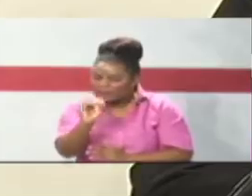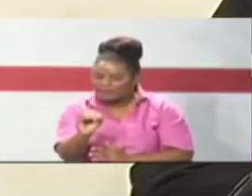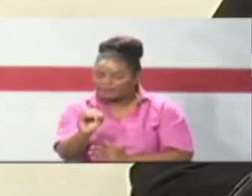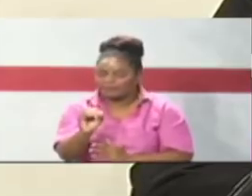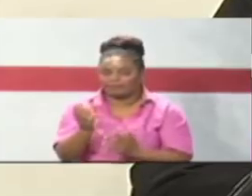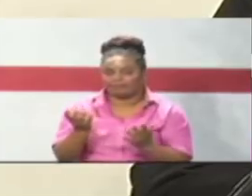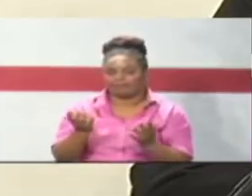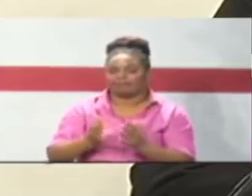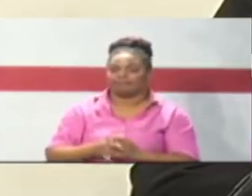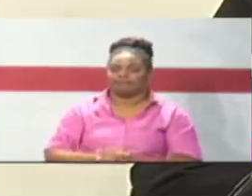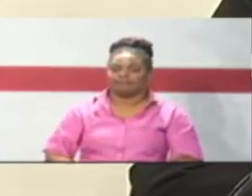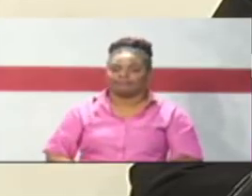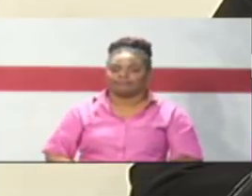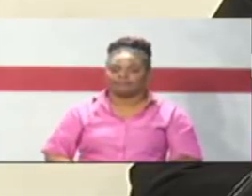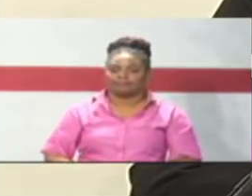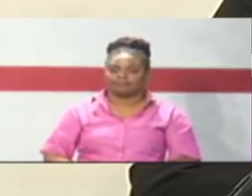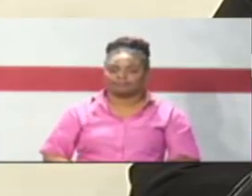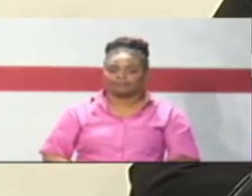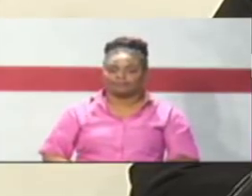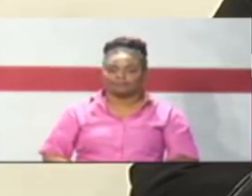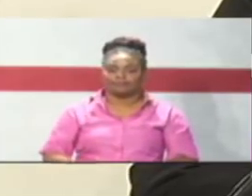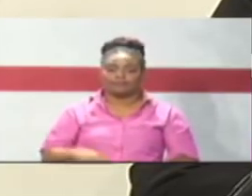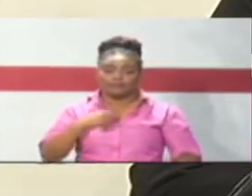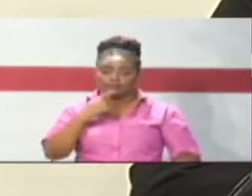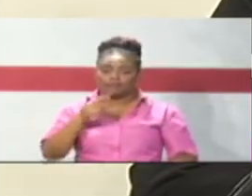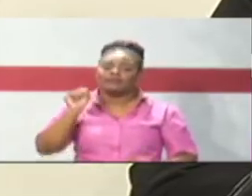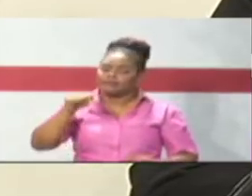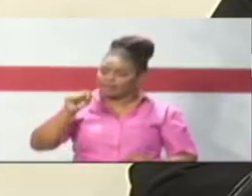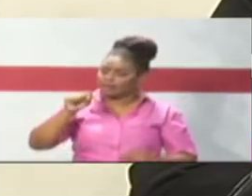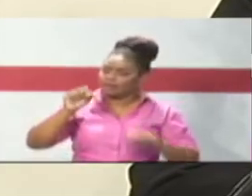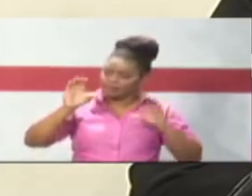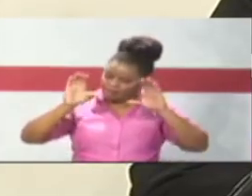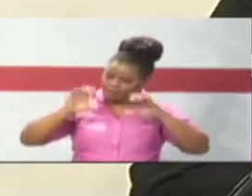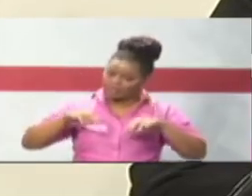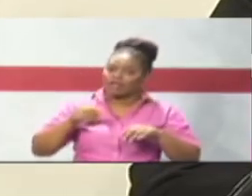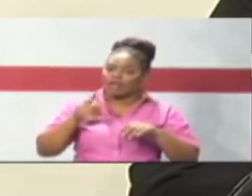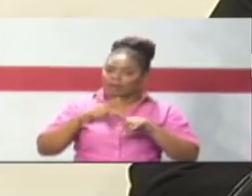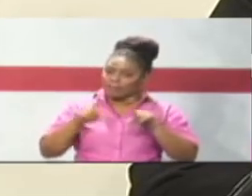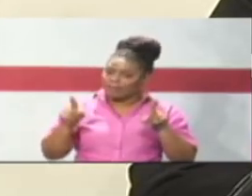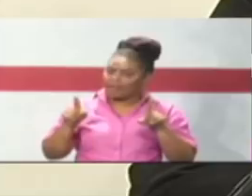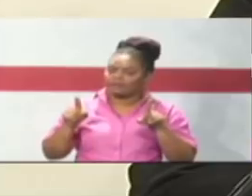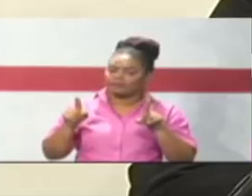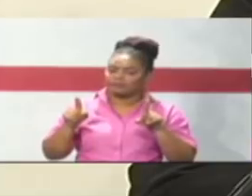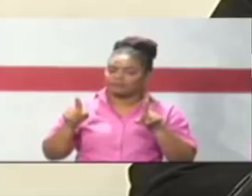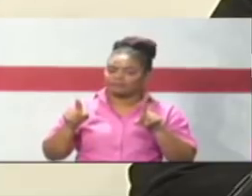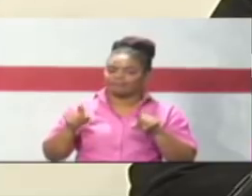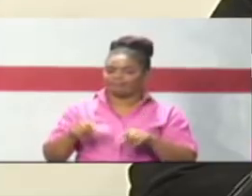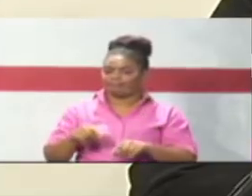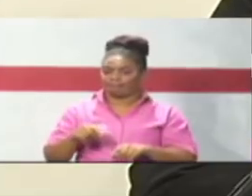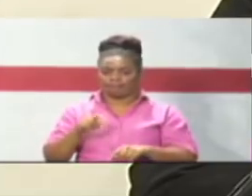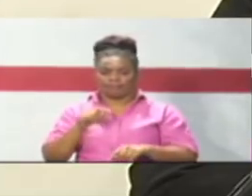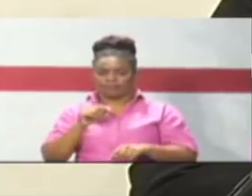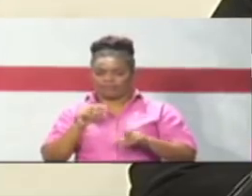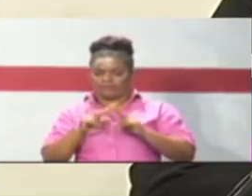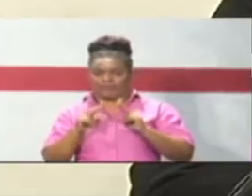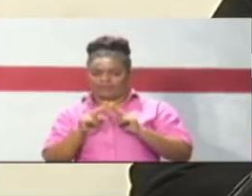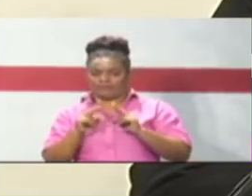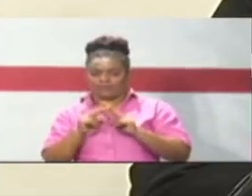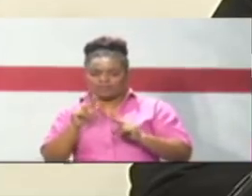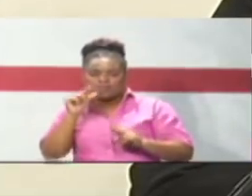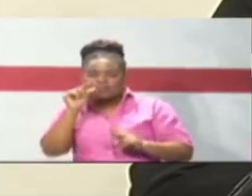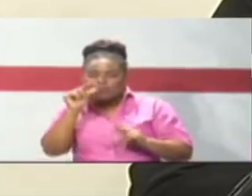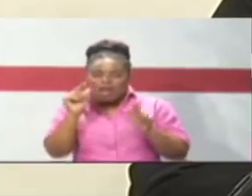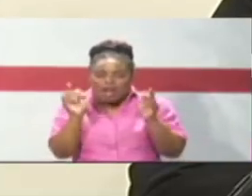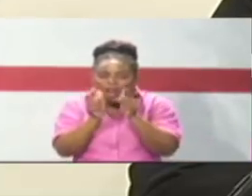we do have to emphasize that while it can happen, the probability is greatly reduced. And what we've seen is that the deaths, the